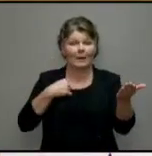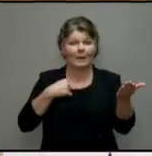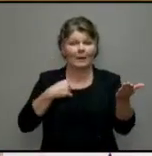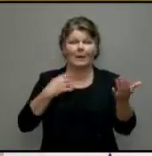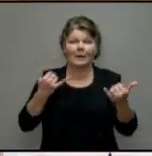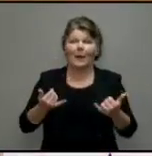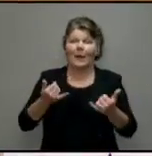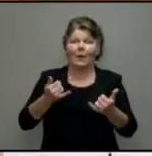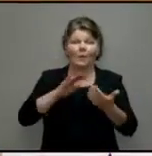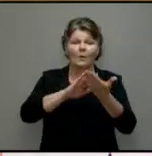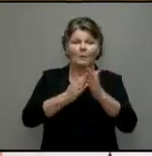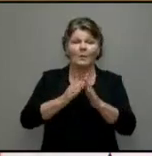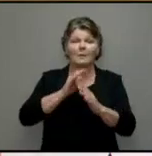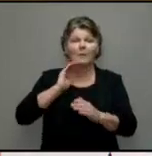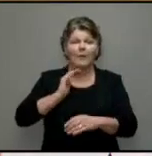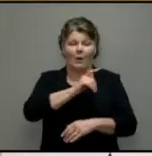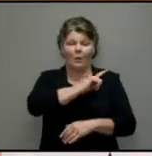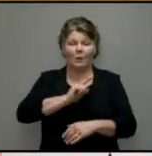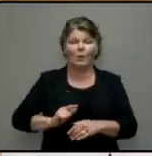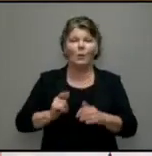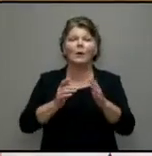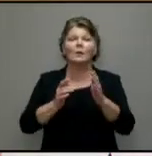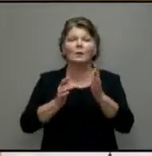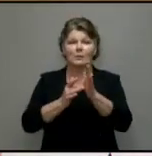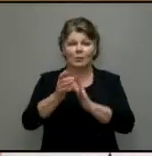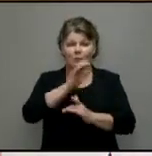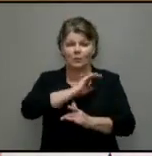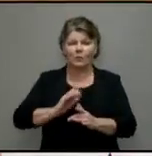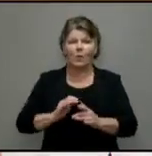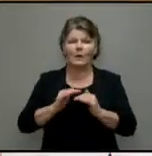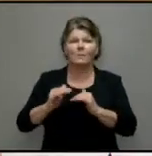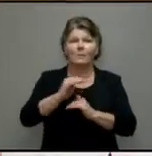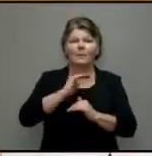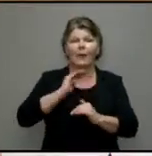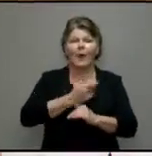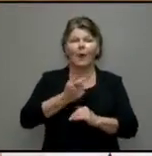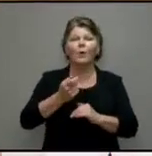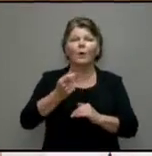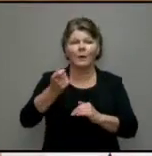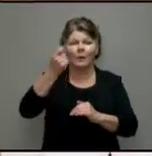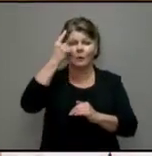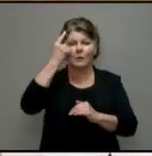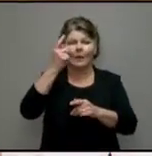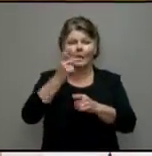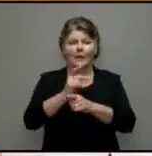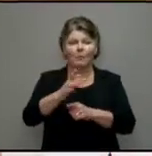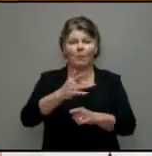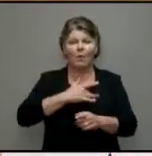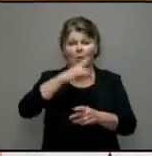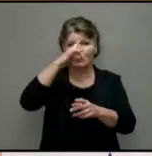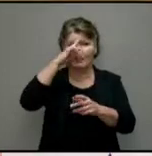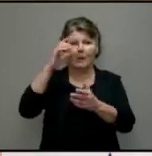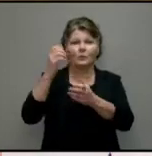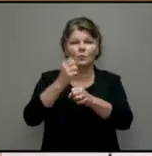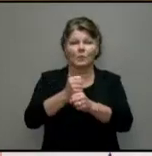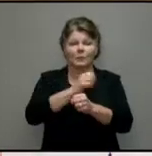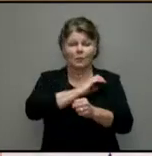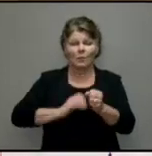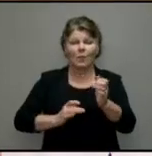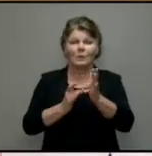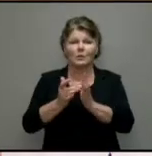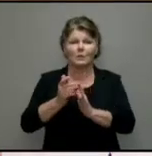of our Lord and Savior Jesus Christ, which passes all human understanding, keep your hearts and your minds in Christ Jesus our